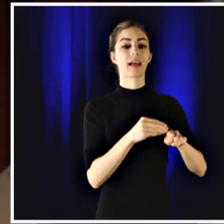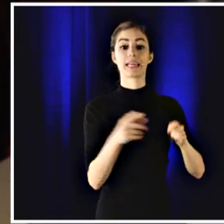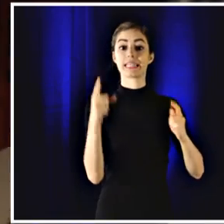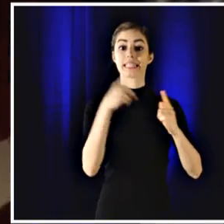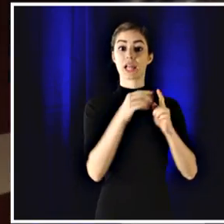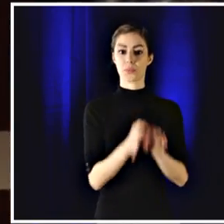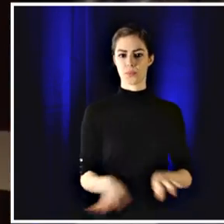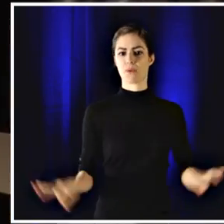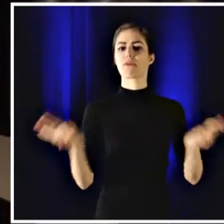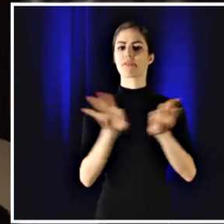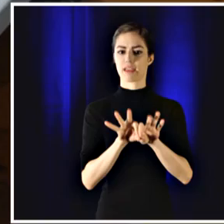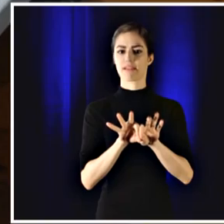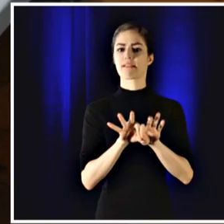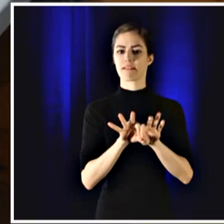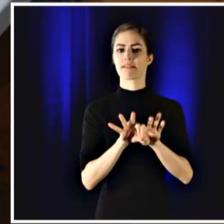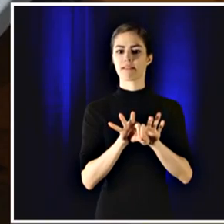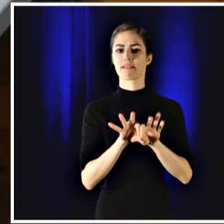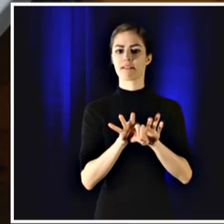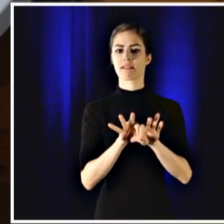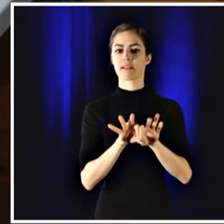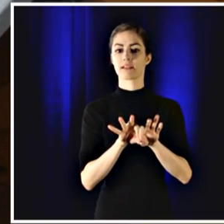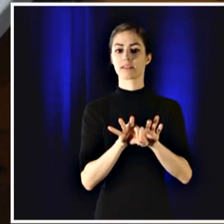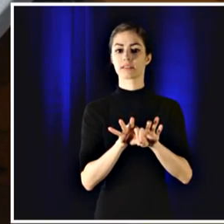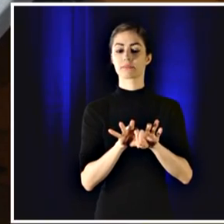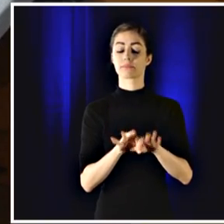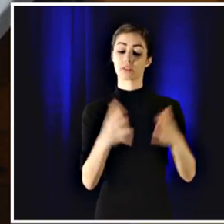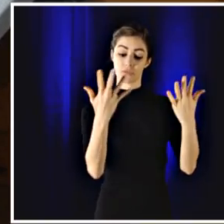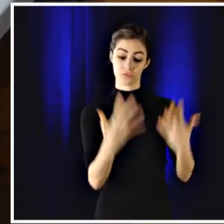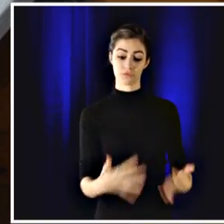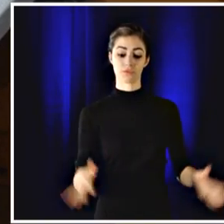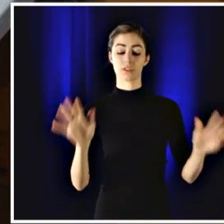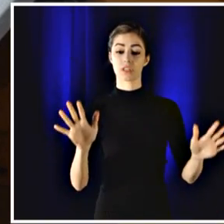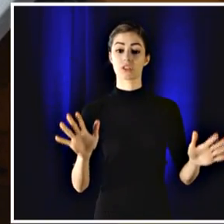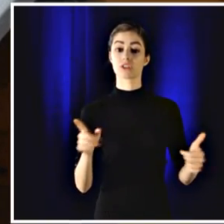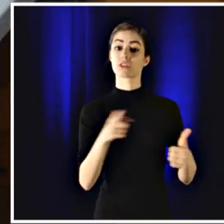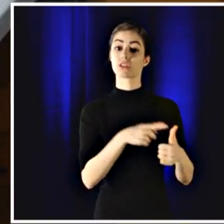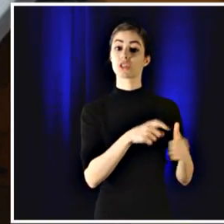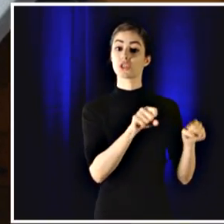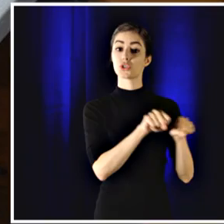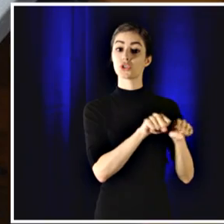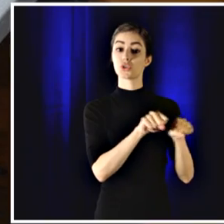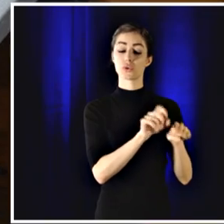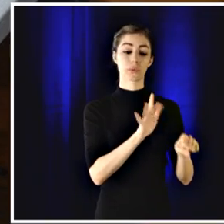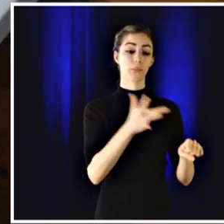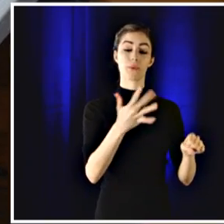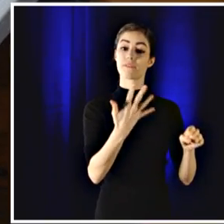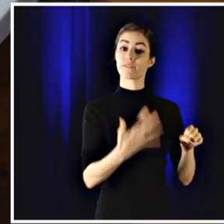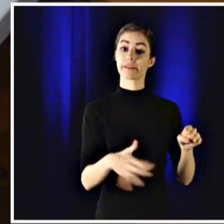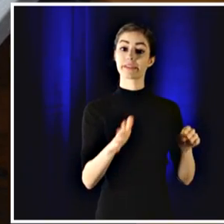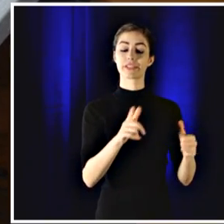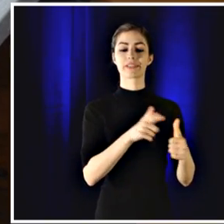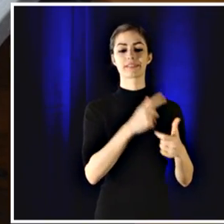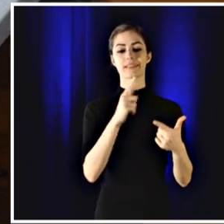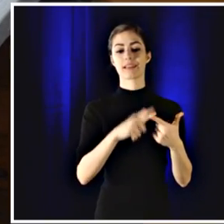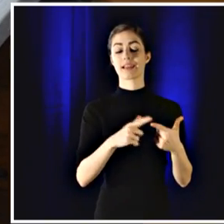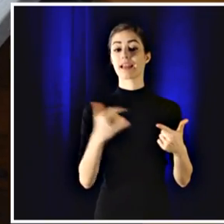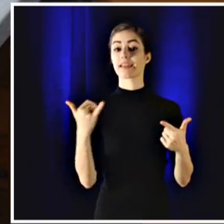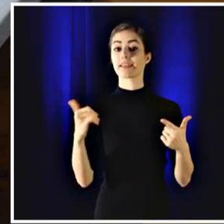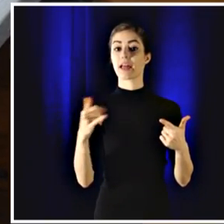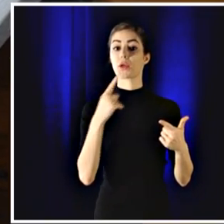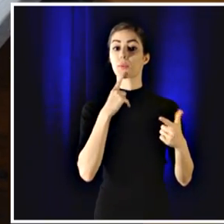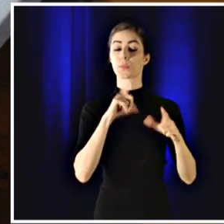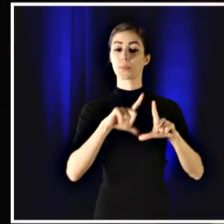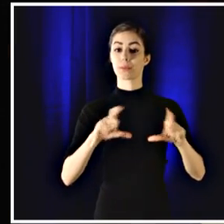When I was finished, I placed the shoes on a children's wagon alongside some yellow bricks and some fabric swatches that I had